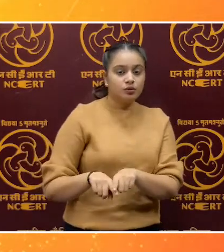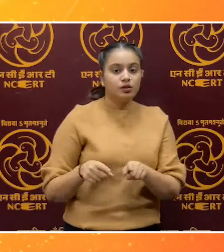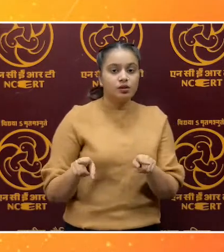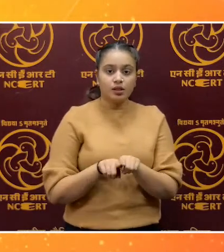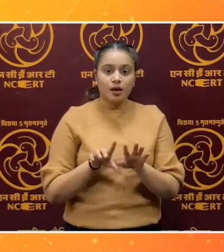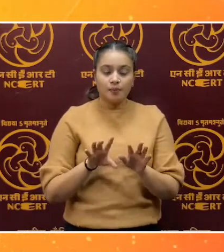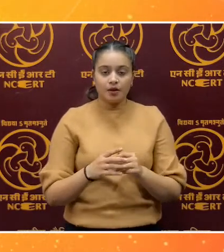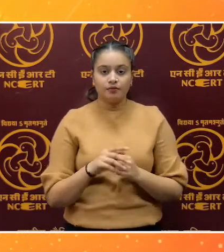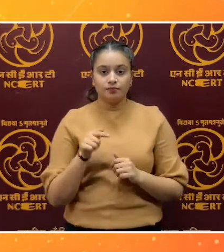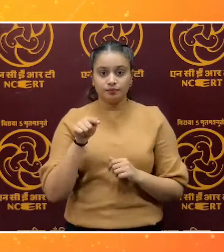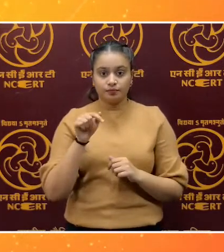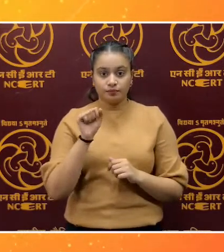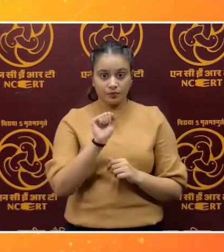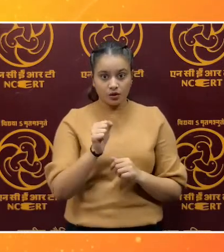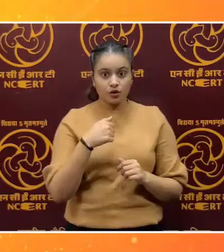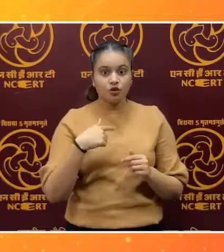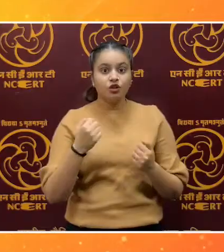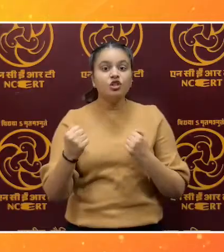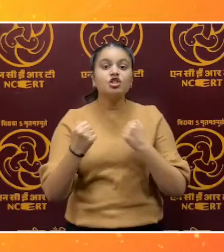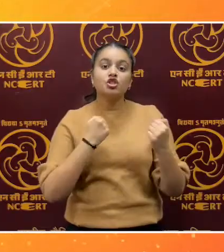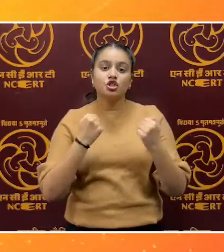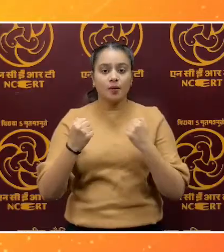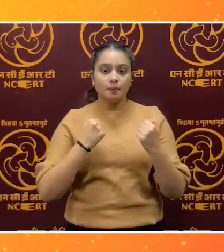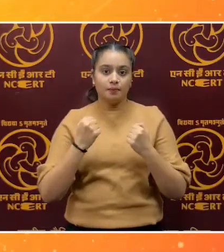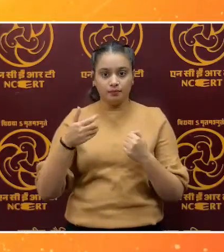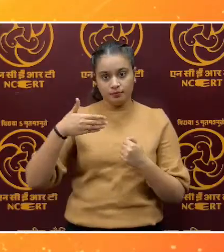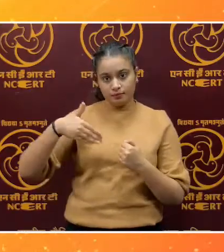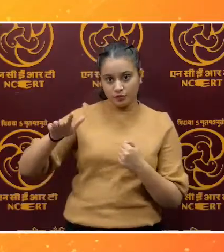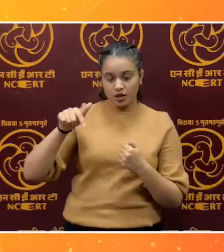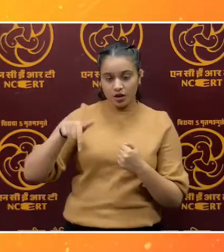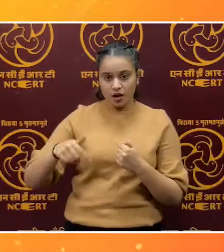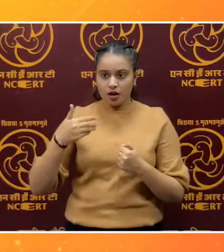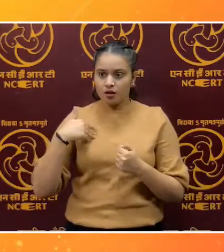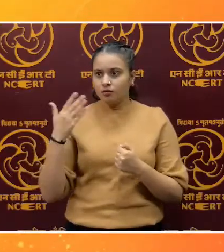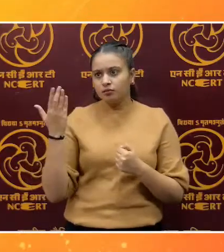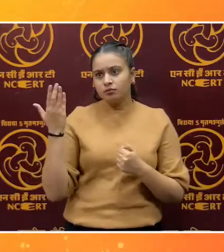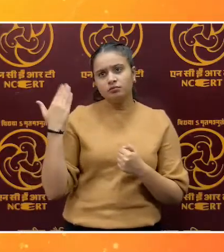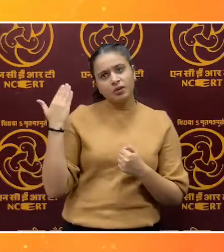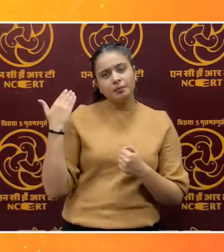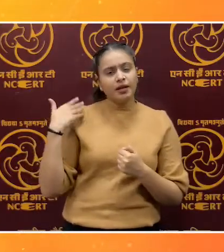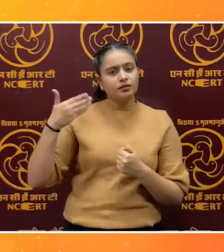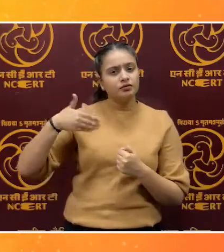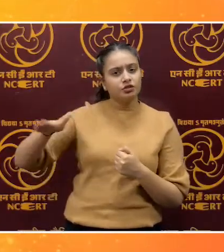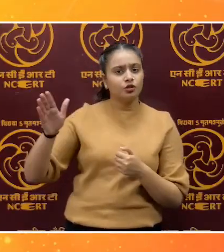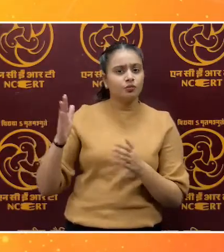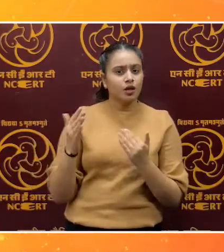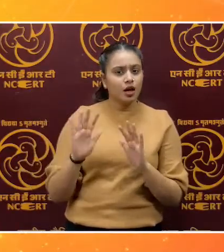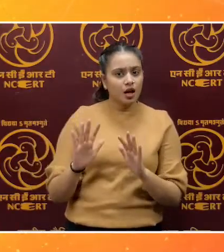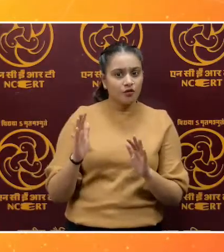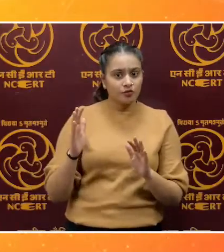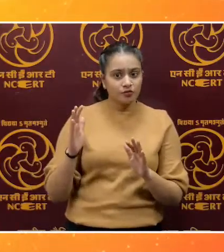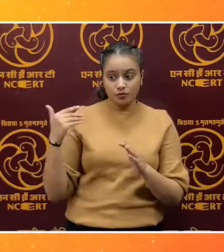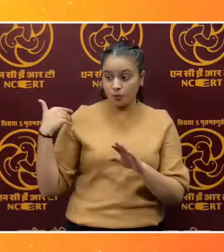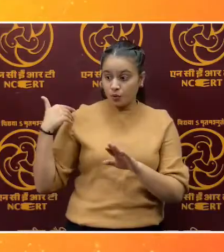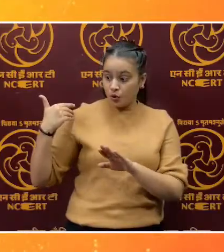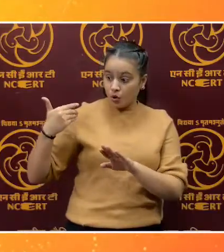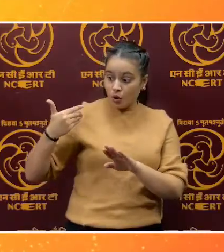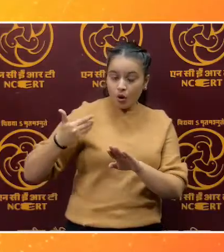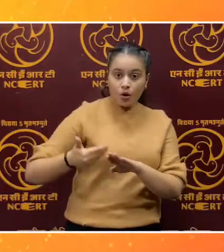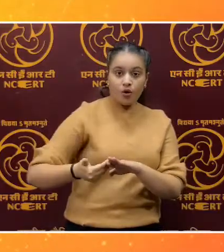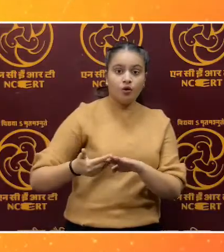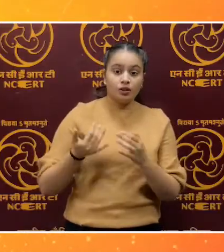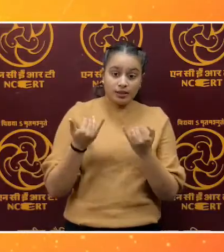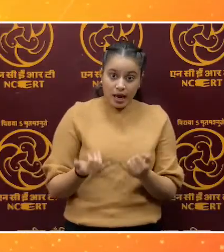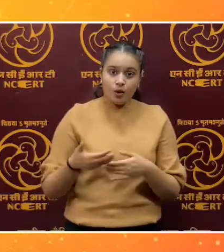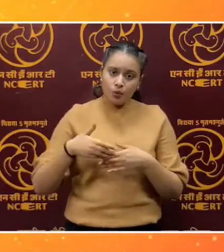told me that you go to gym. So I have been going to gym, you will say, right? So you've been going to gym, it means that you're